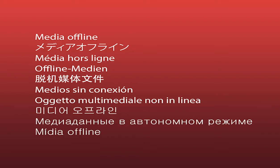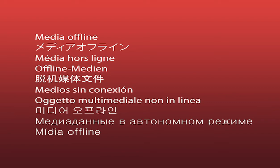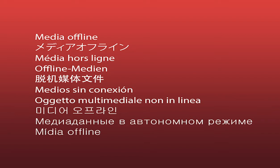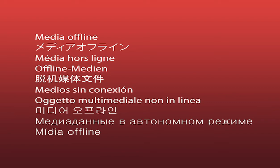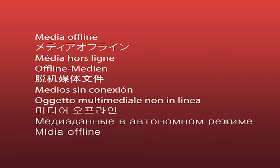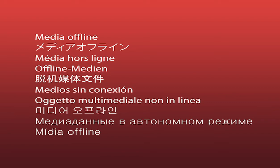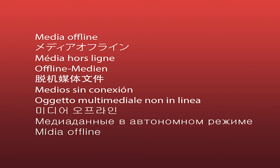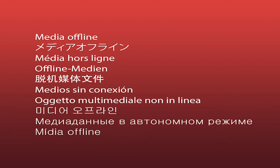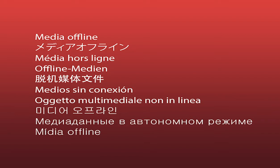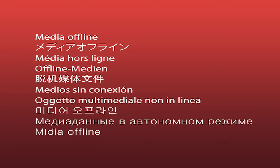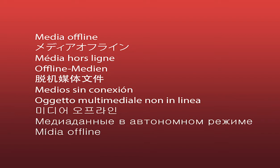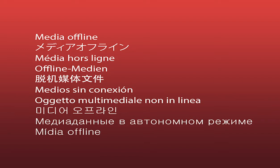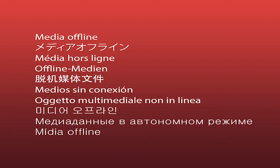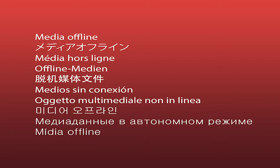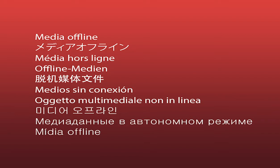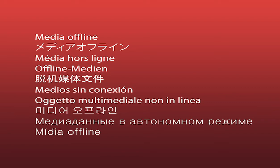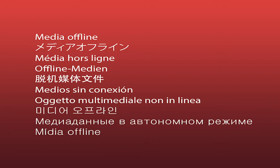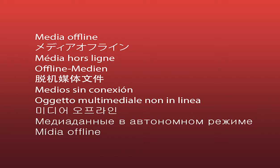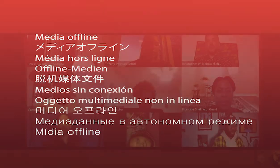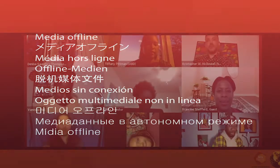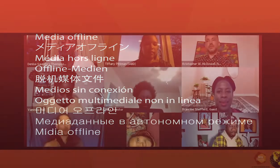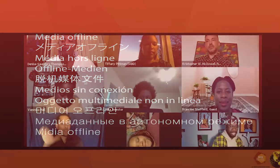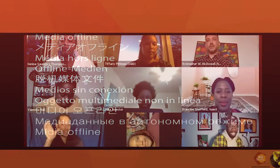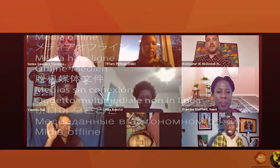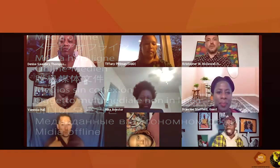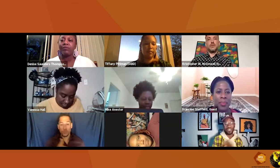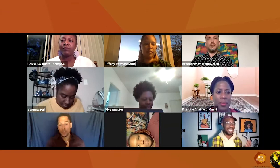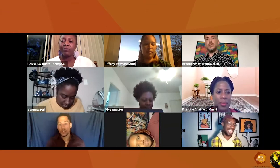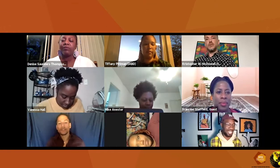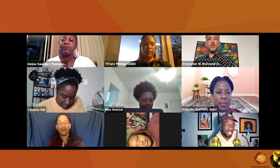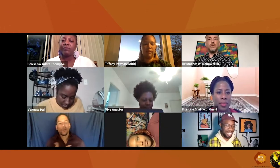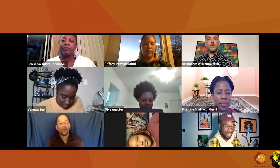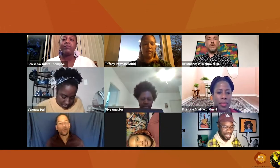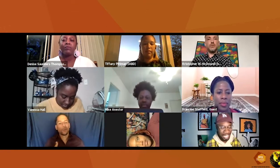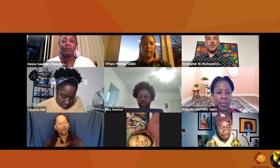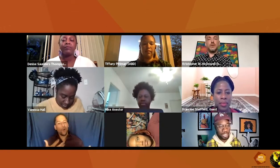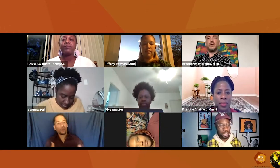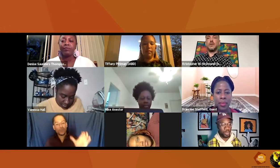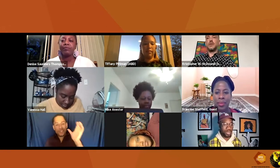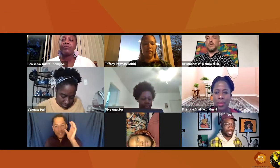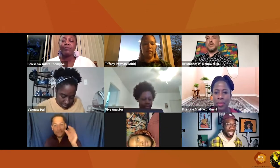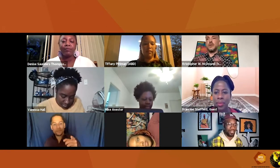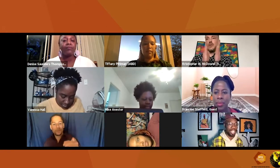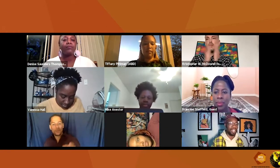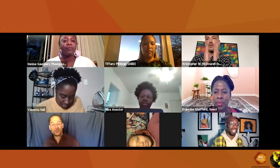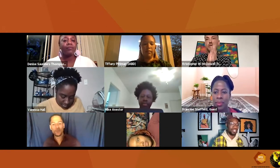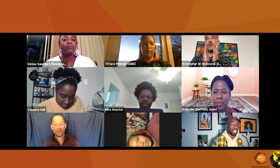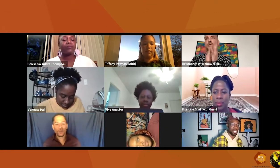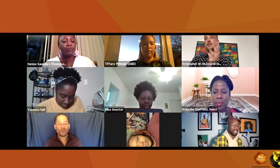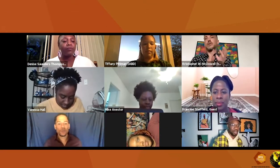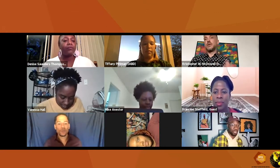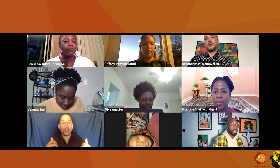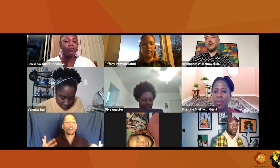our guests. We want to hear from you all. So this is an open forum as advertised on the episodes. We want to have a live